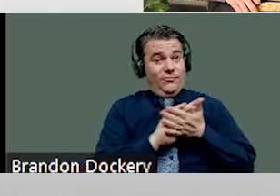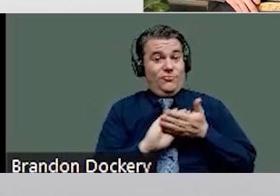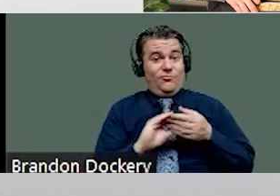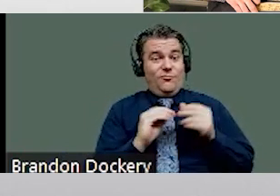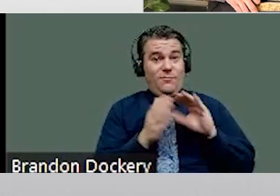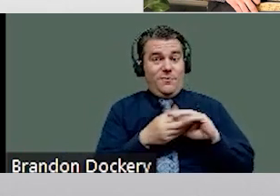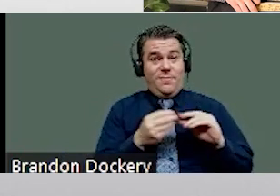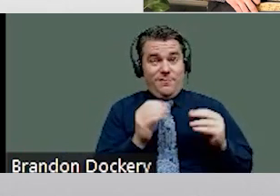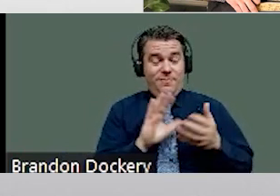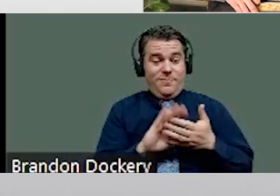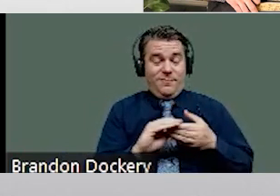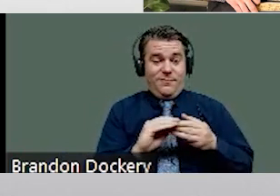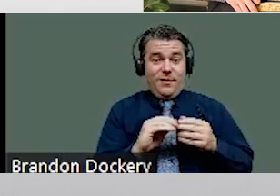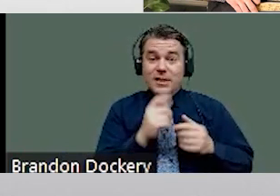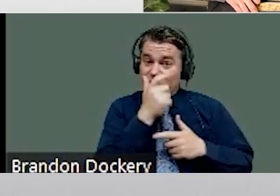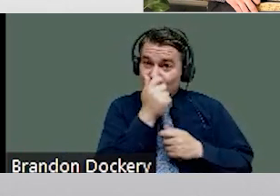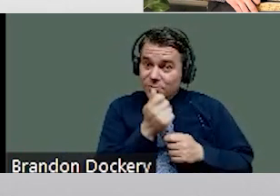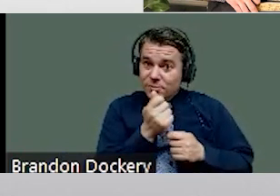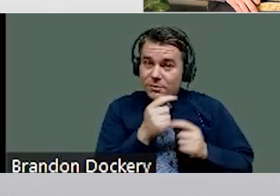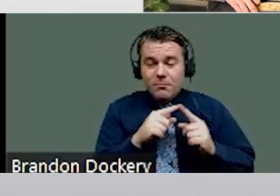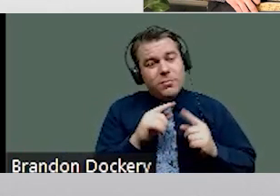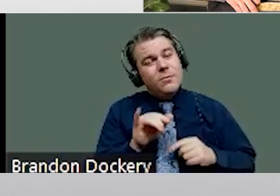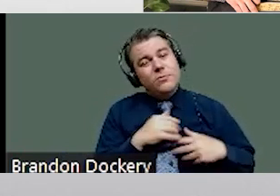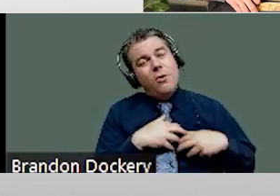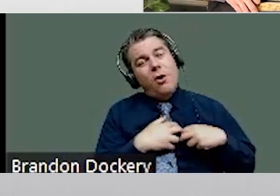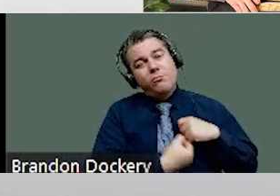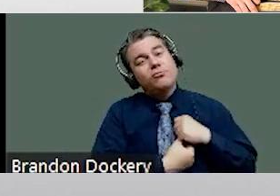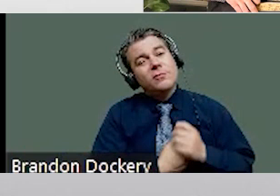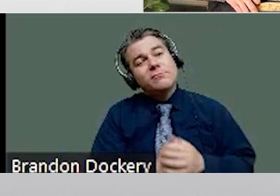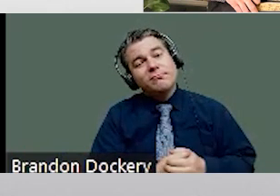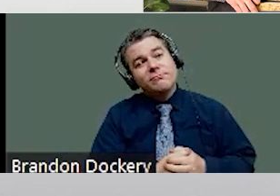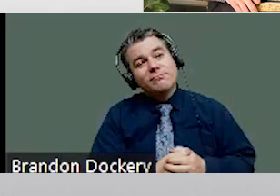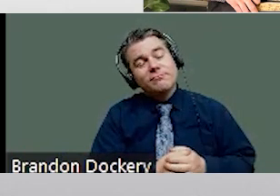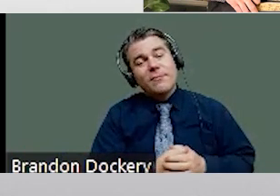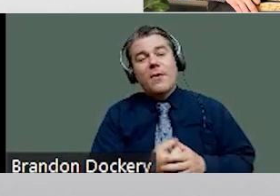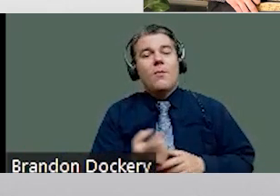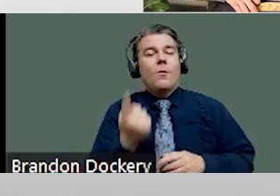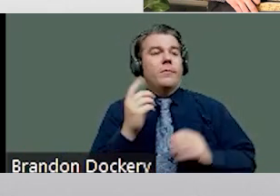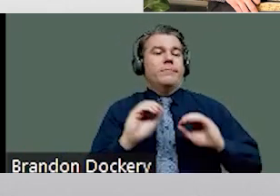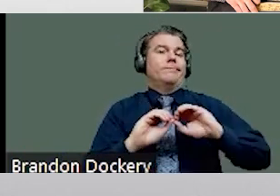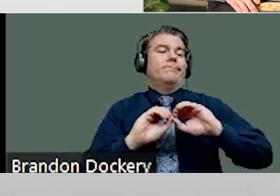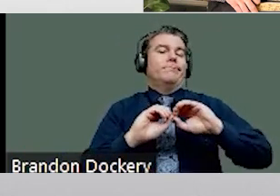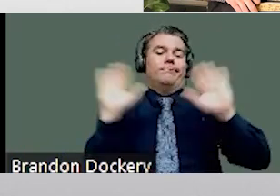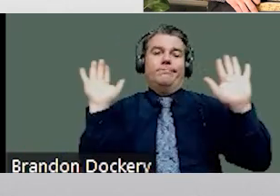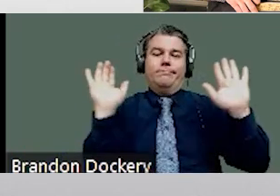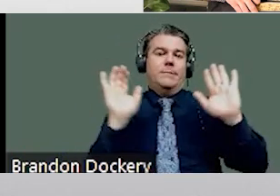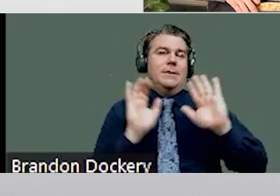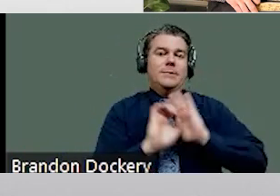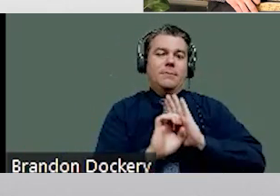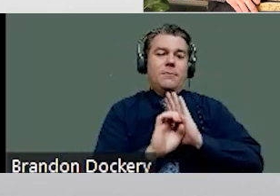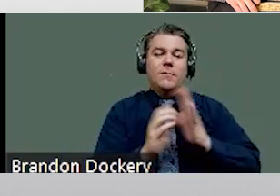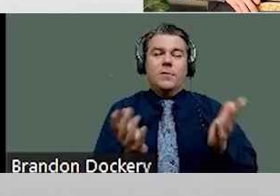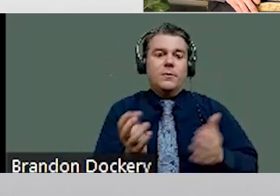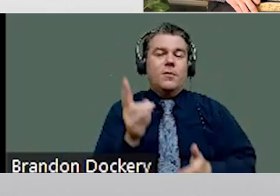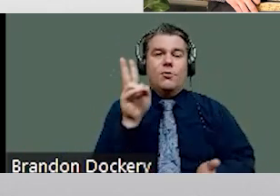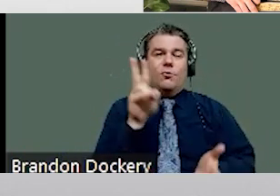narrative arc interesting, but it's heartbreaking. And one of the most salient examples of that